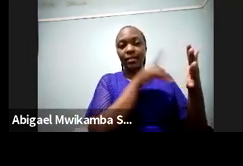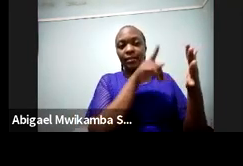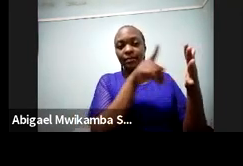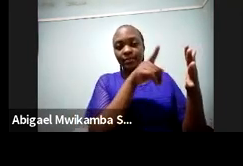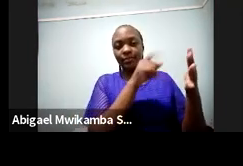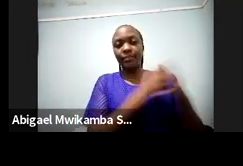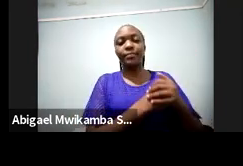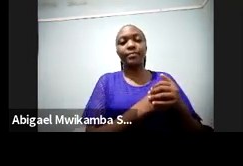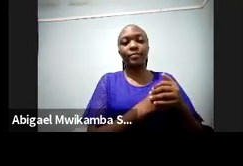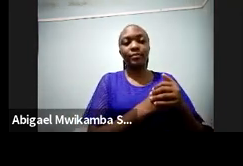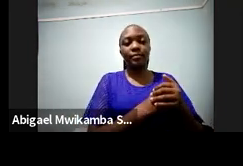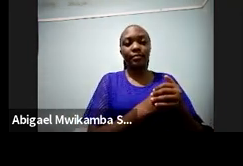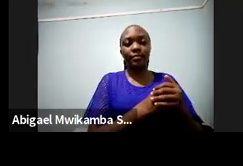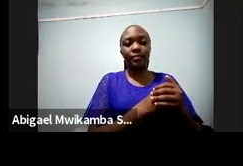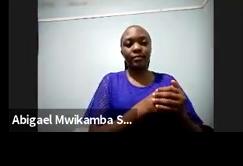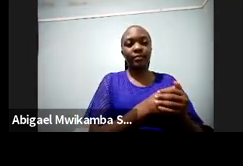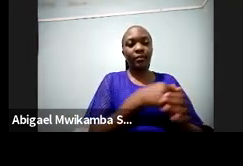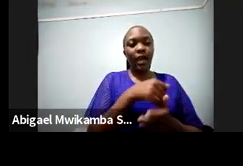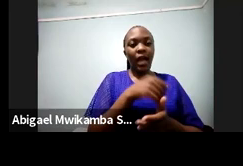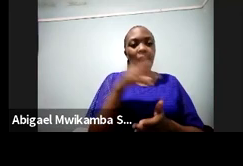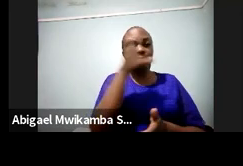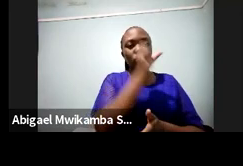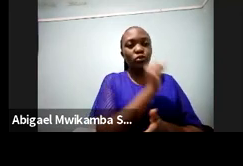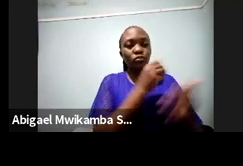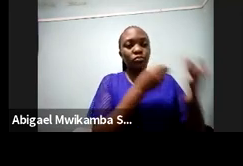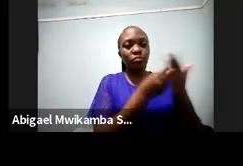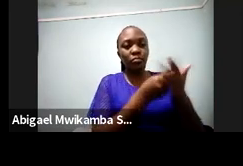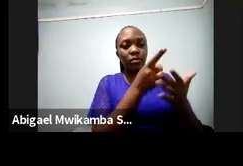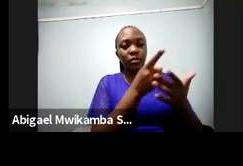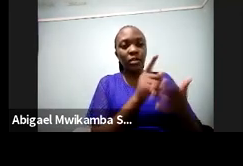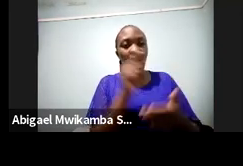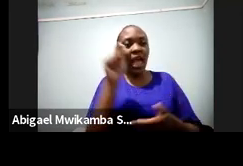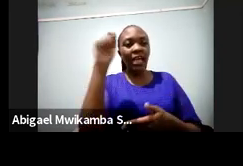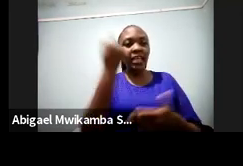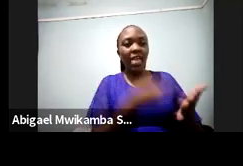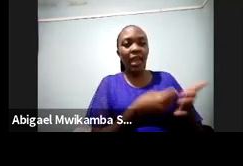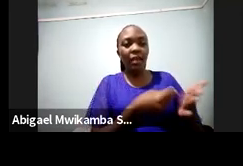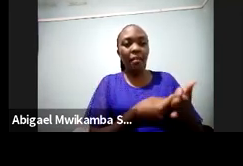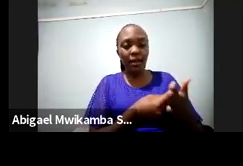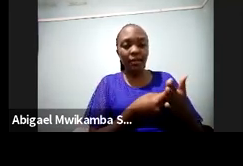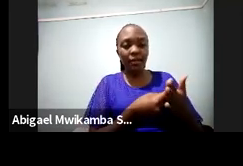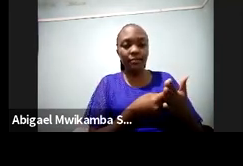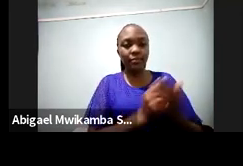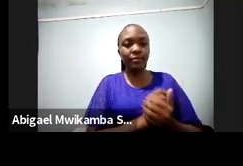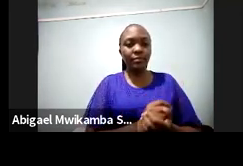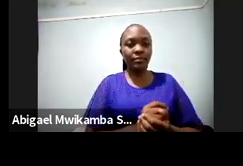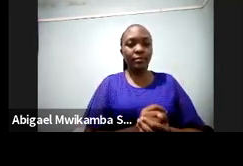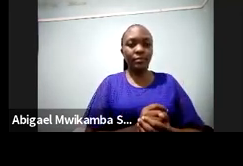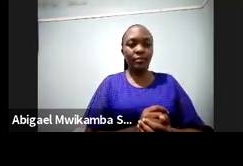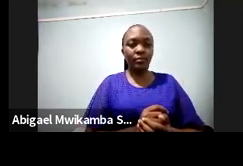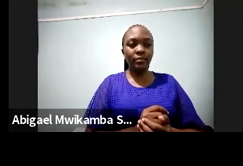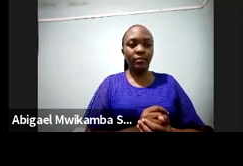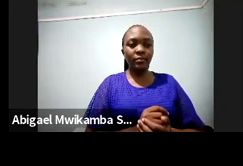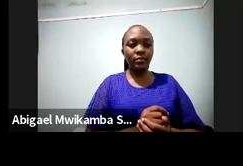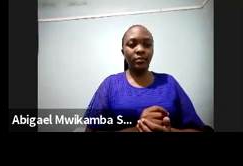dollar is Kenya shillings. So I am assuming you are going to start this at the